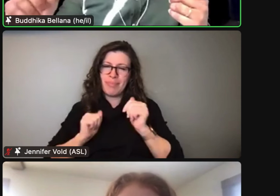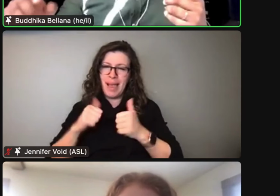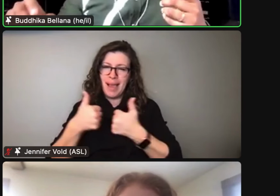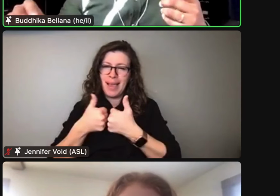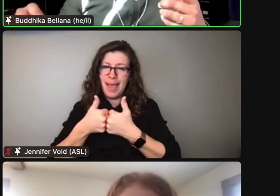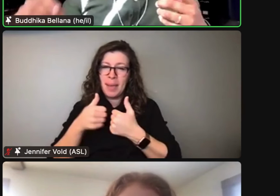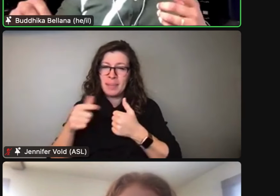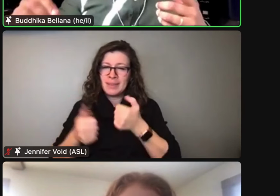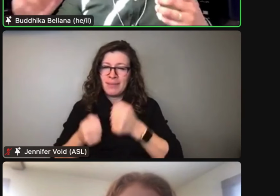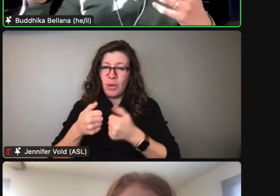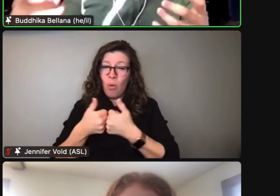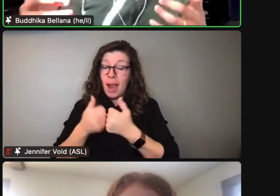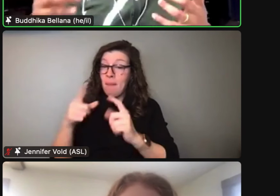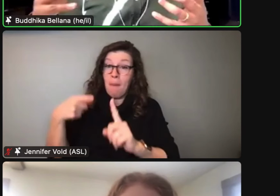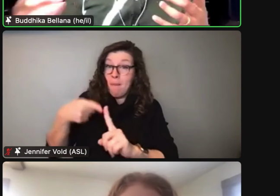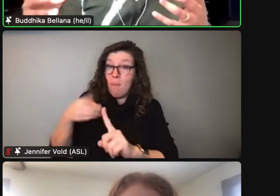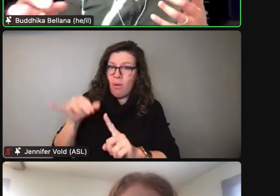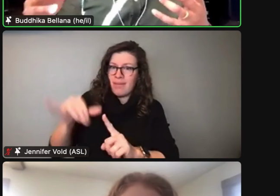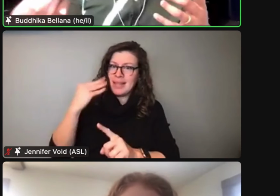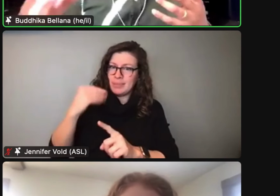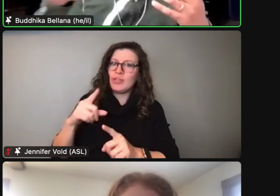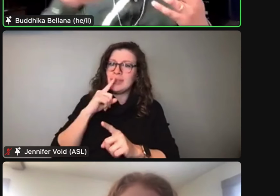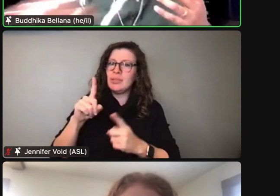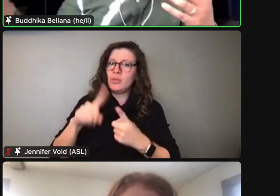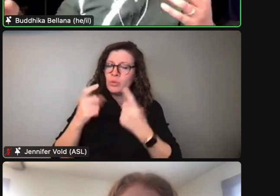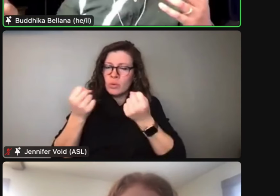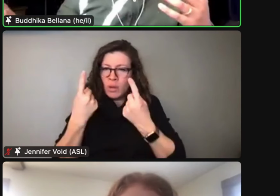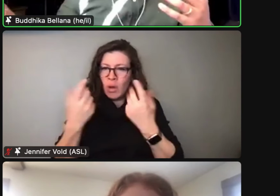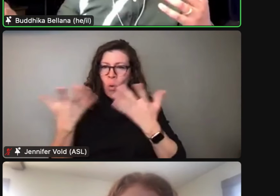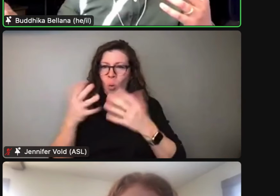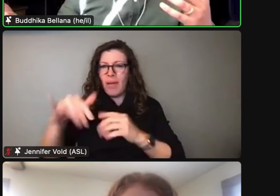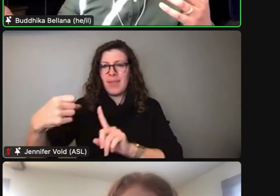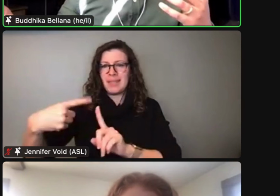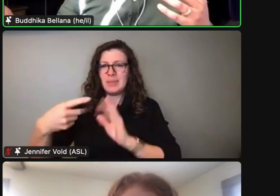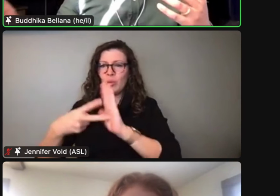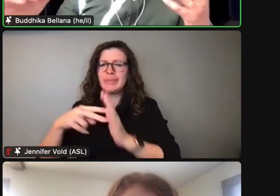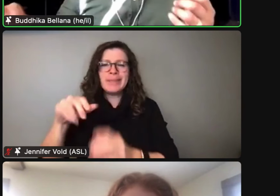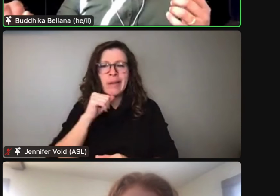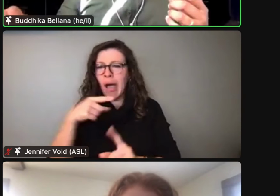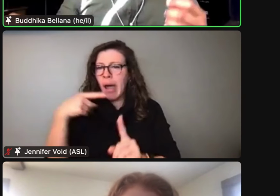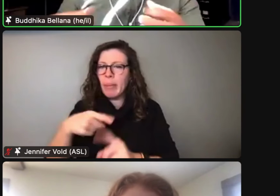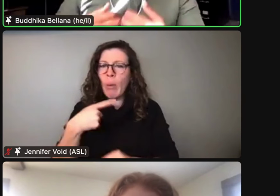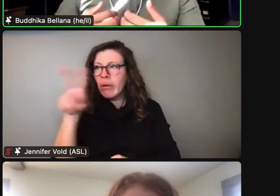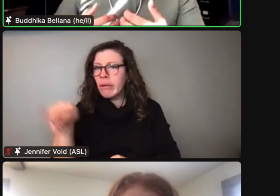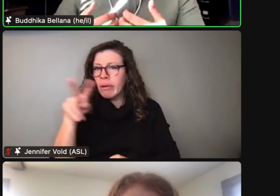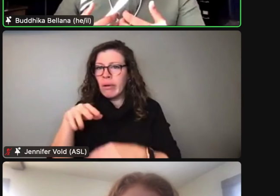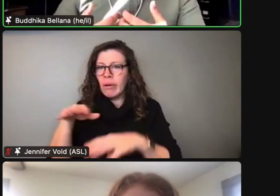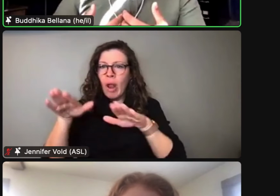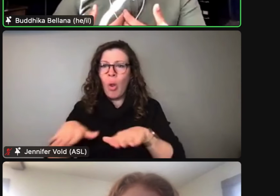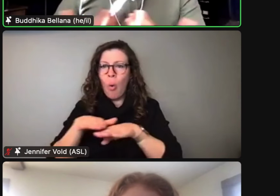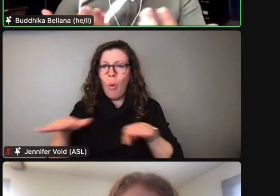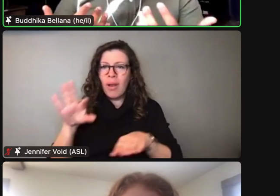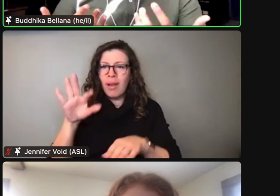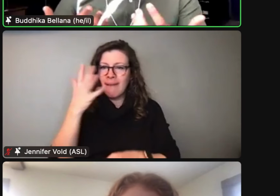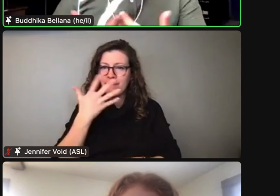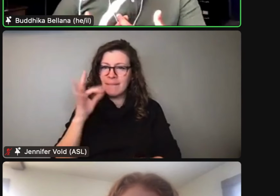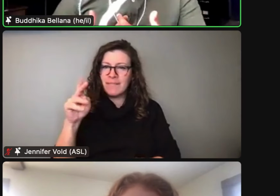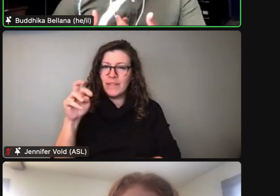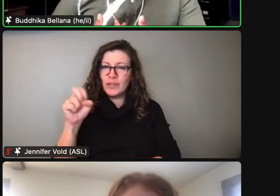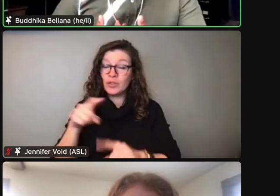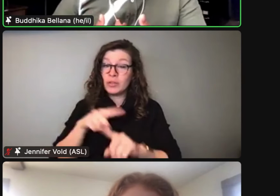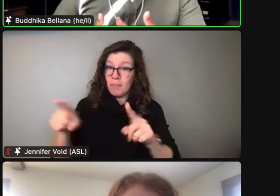kind of experience is to engage with what the stimulus means rather than its low-level features. But we as individuals are able to